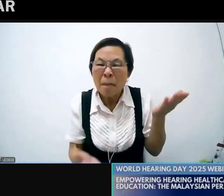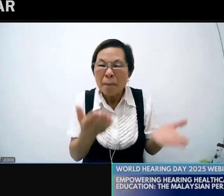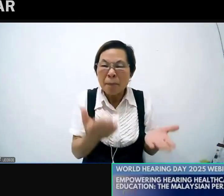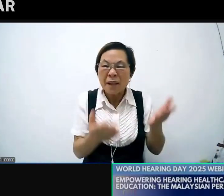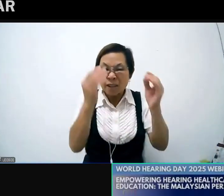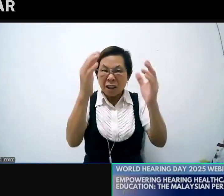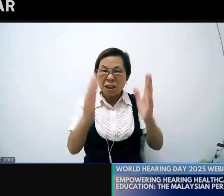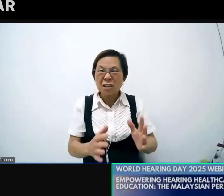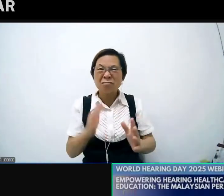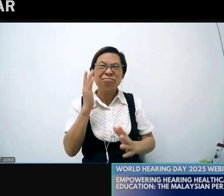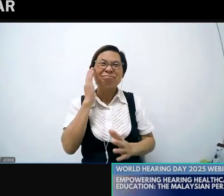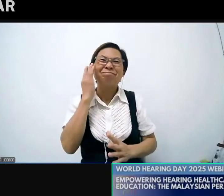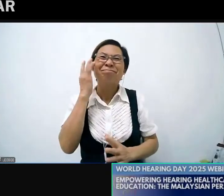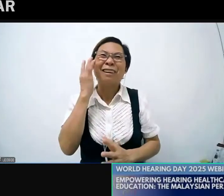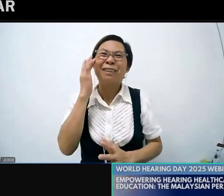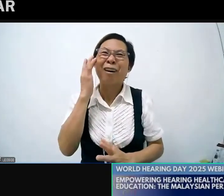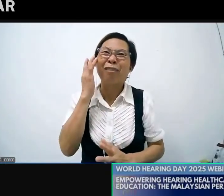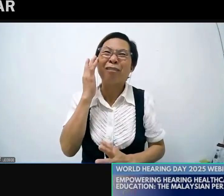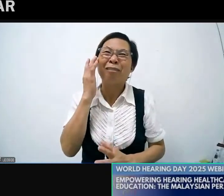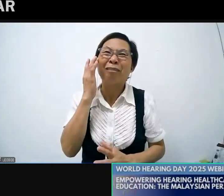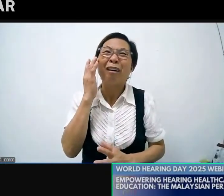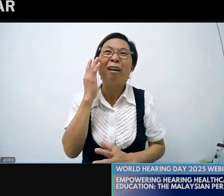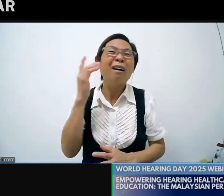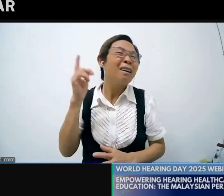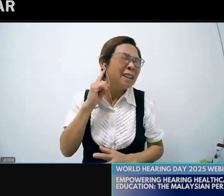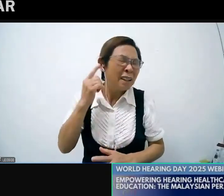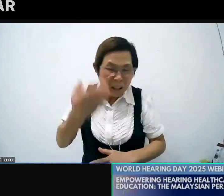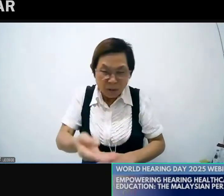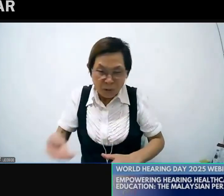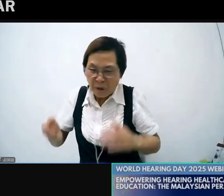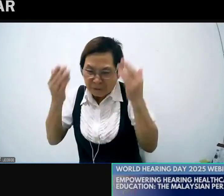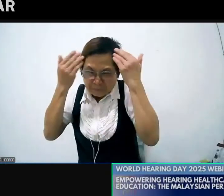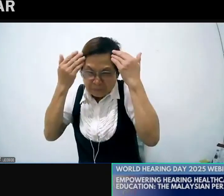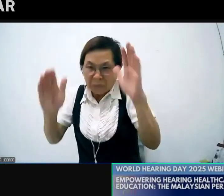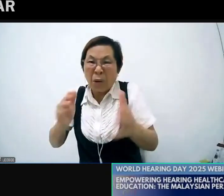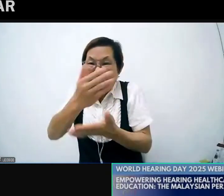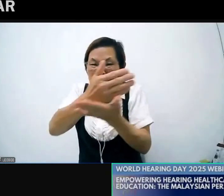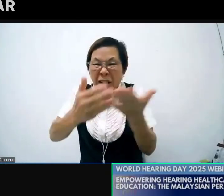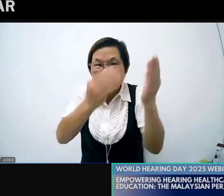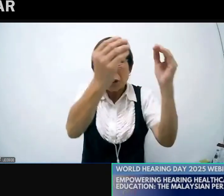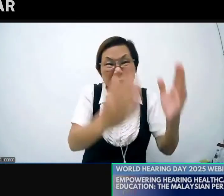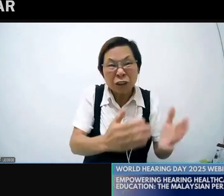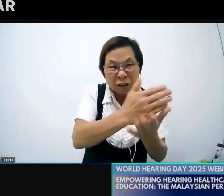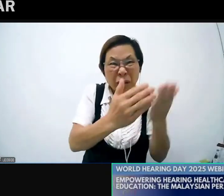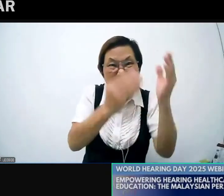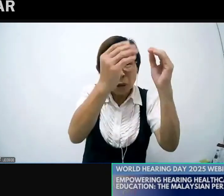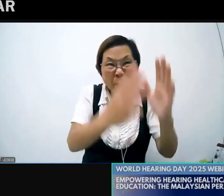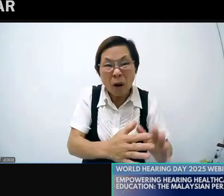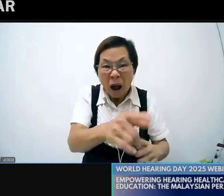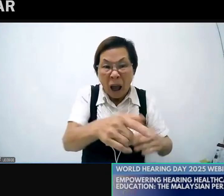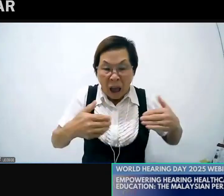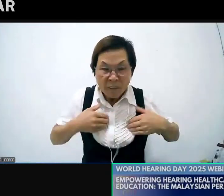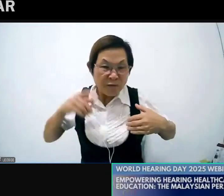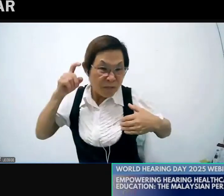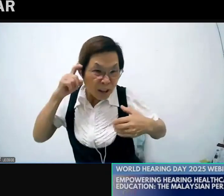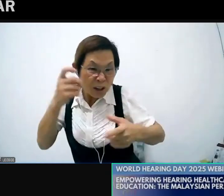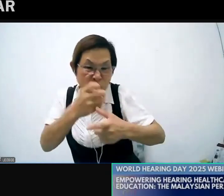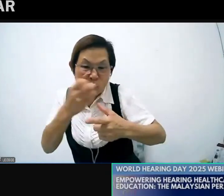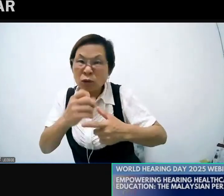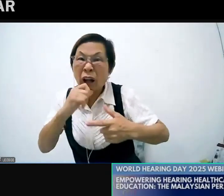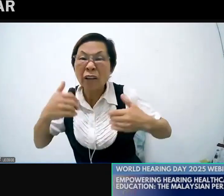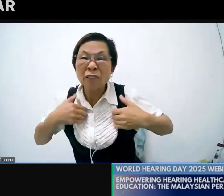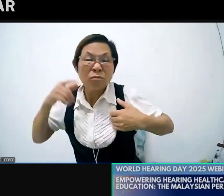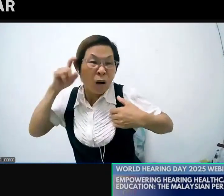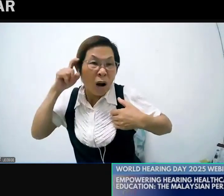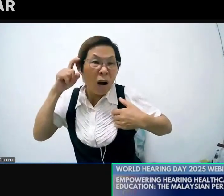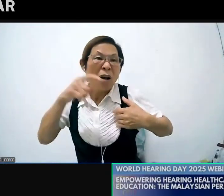they don't quite familiar with the hearing device. Some also don't know whether the child is wearing hearing device or not. They are more concerned